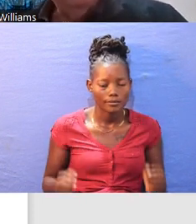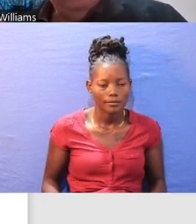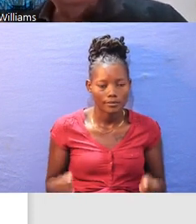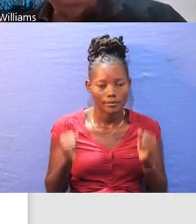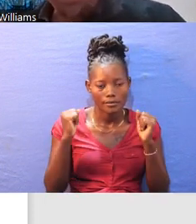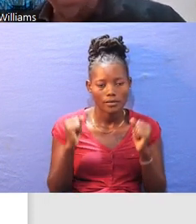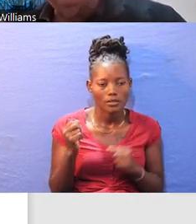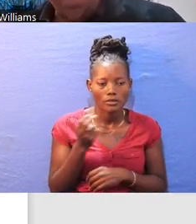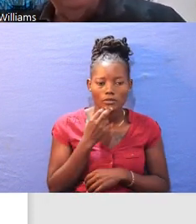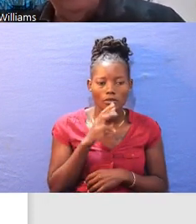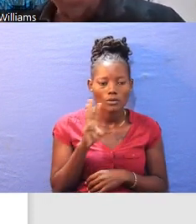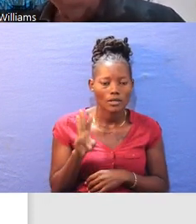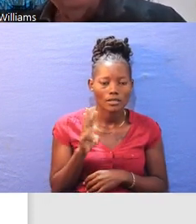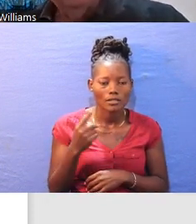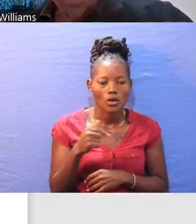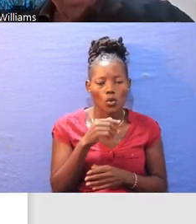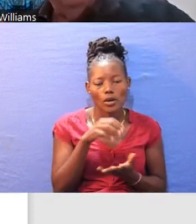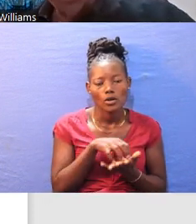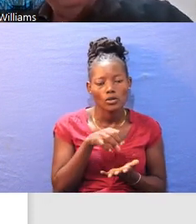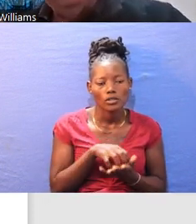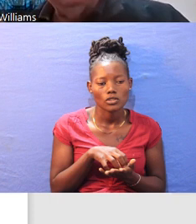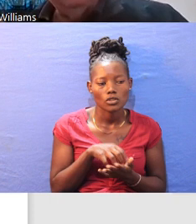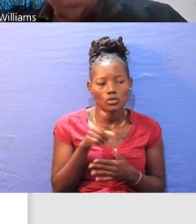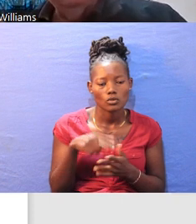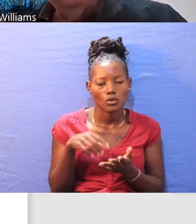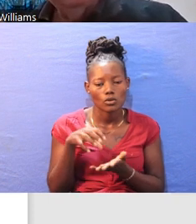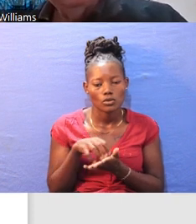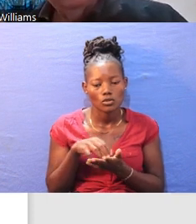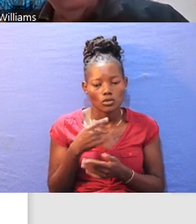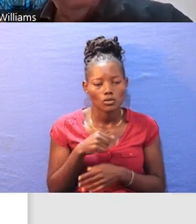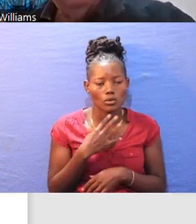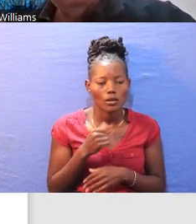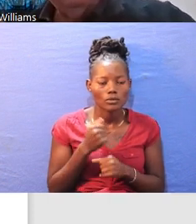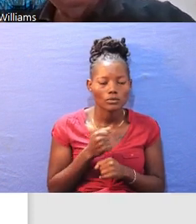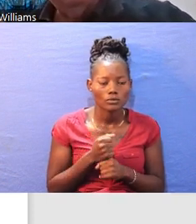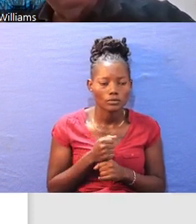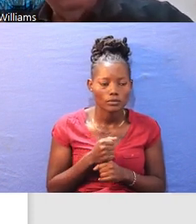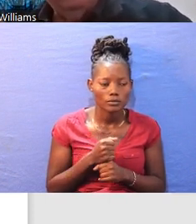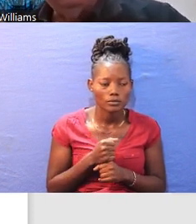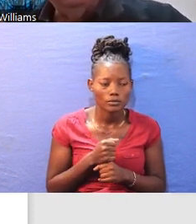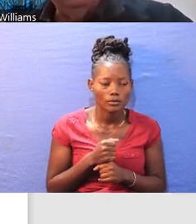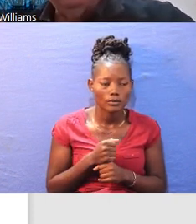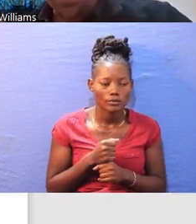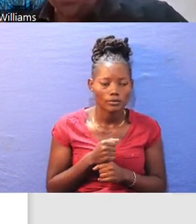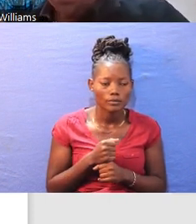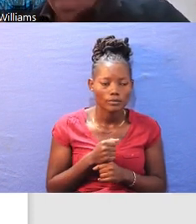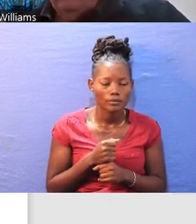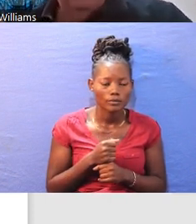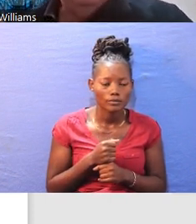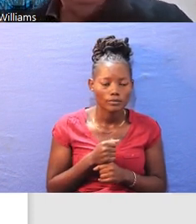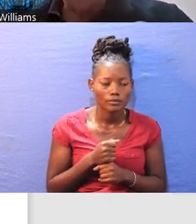lifted. We only lifted on Tuesday. Wednesday, we conditioned. So whatever conditioning we wanted to do, it